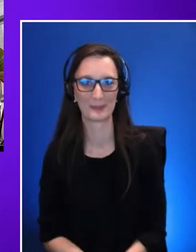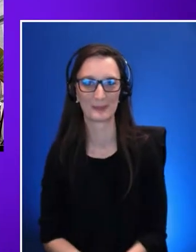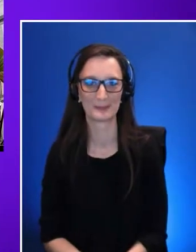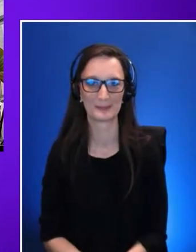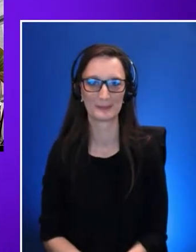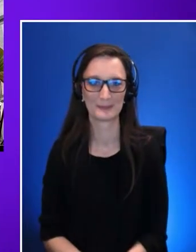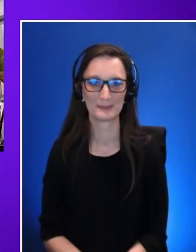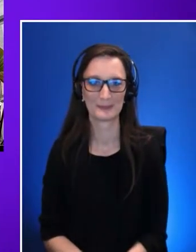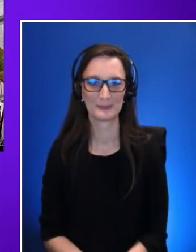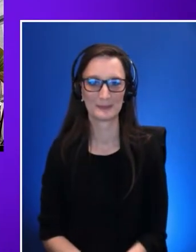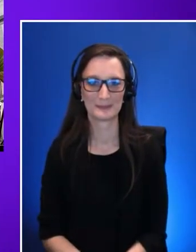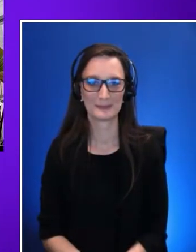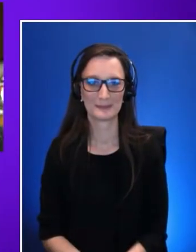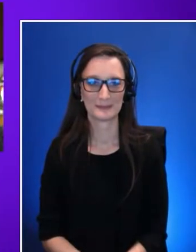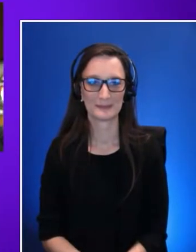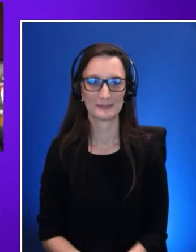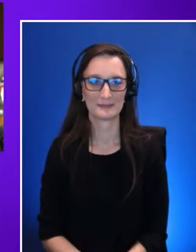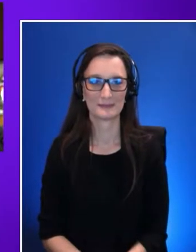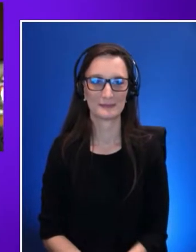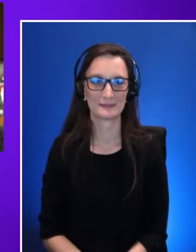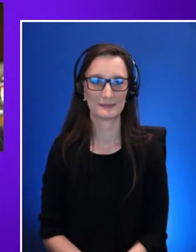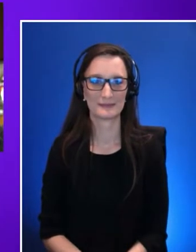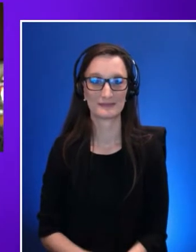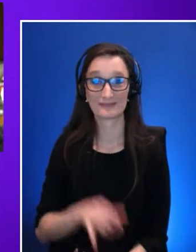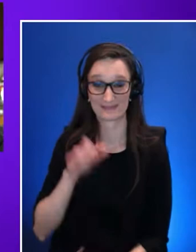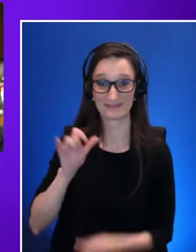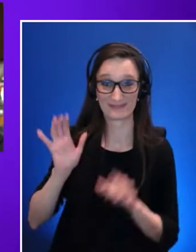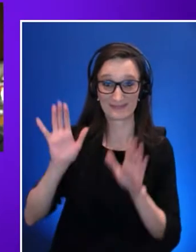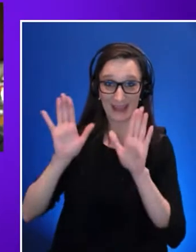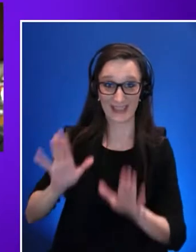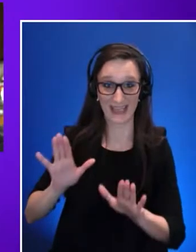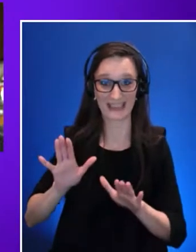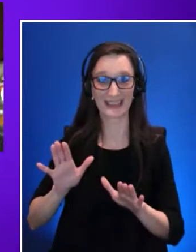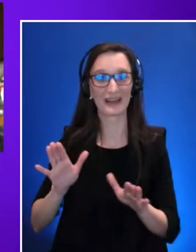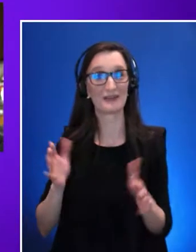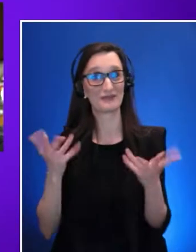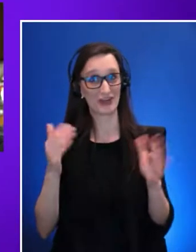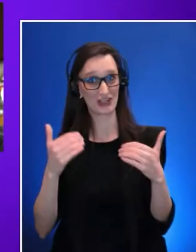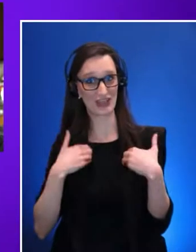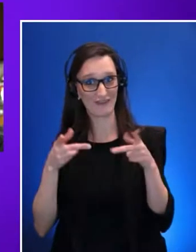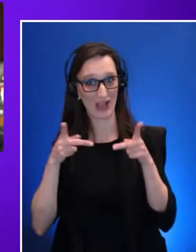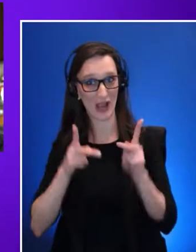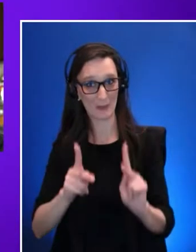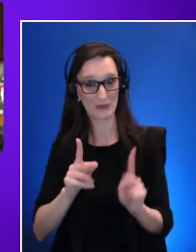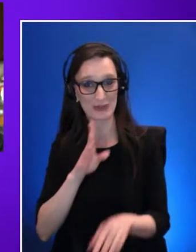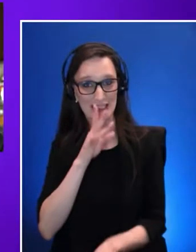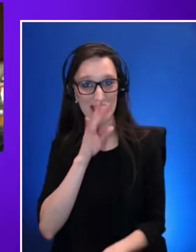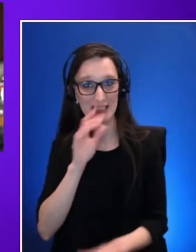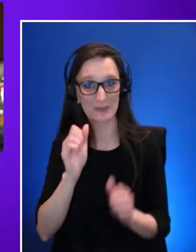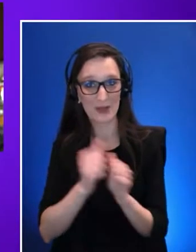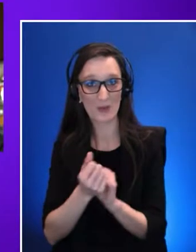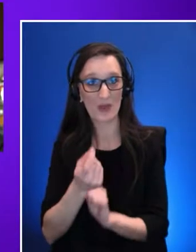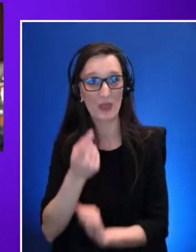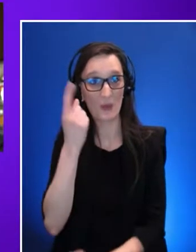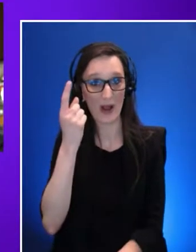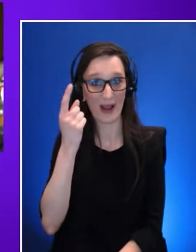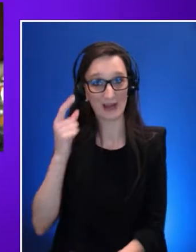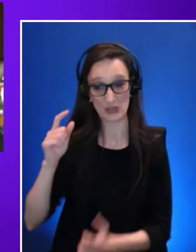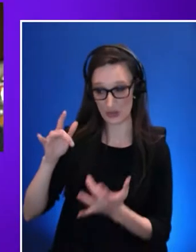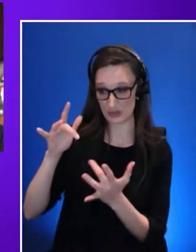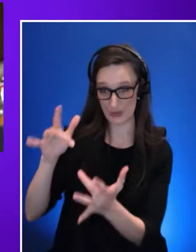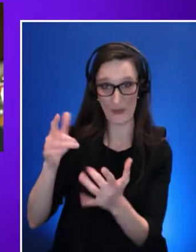Oh, that's fantastic. Yeah, I actually had the opportunity to speak with one of those tours a few years ago on the Playa,